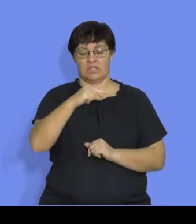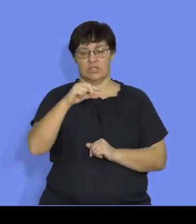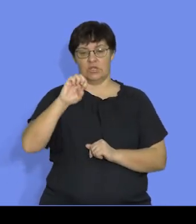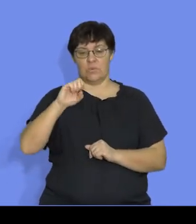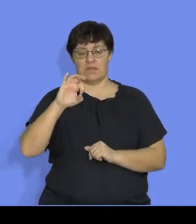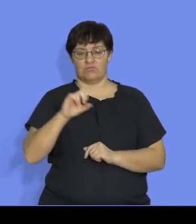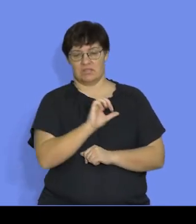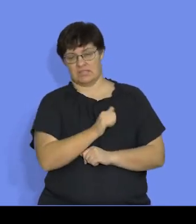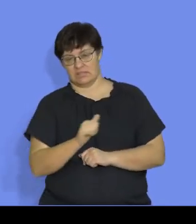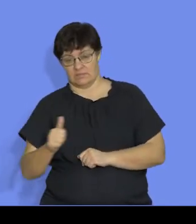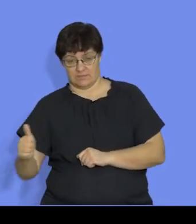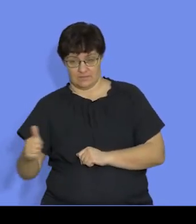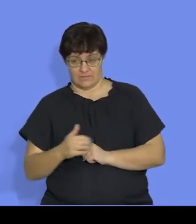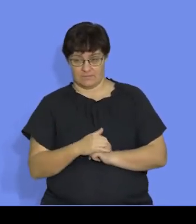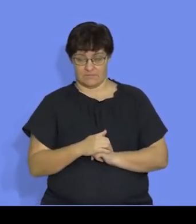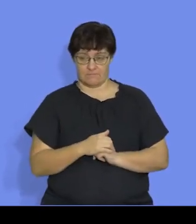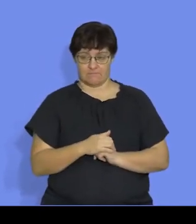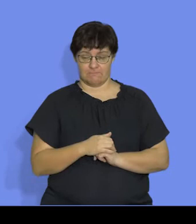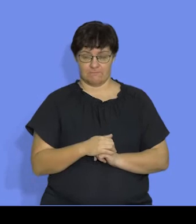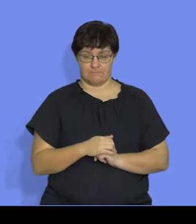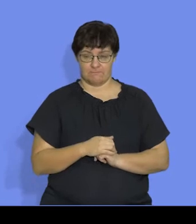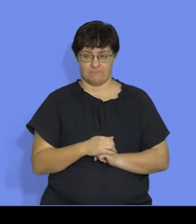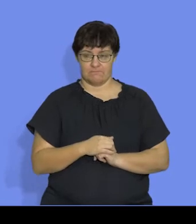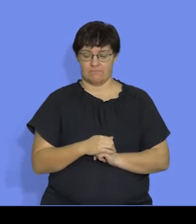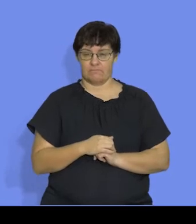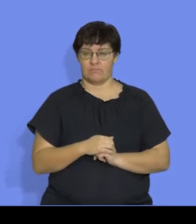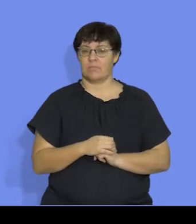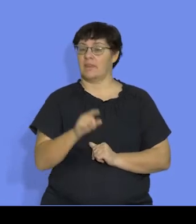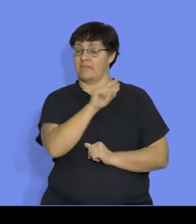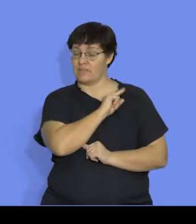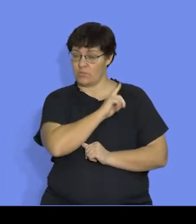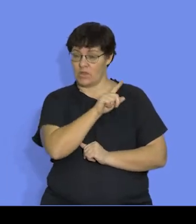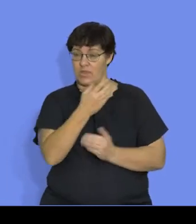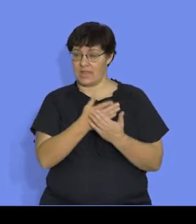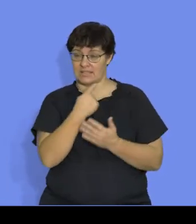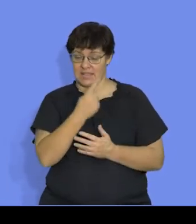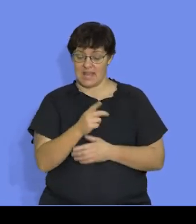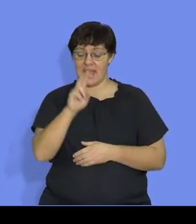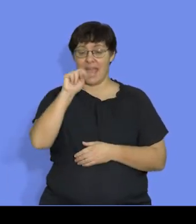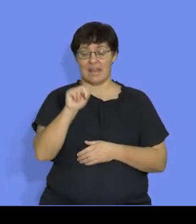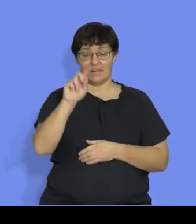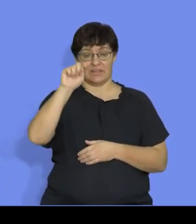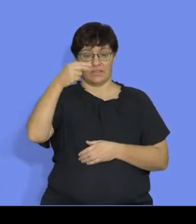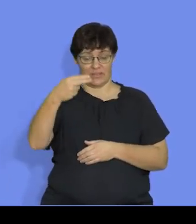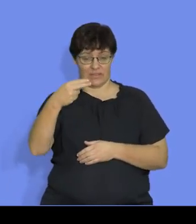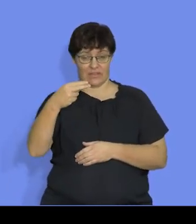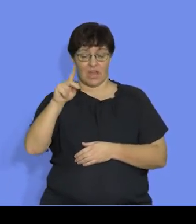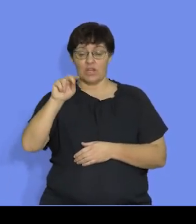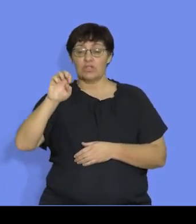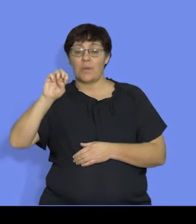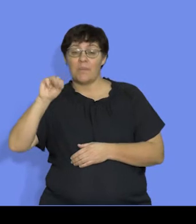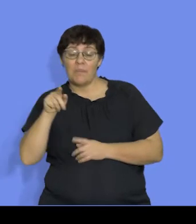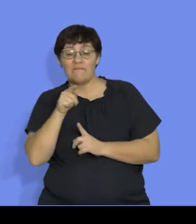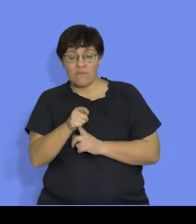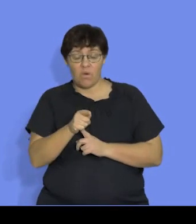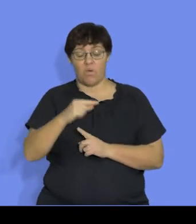a geometric sequence. So we can therefore say that the nth term for